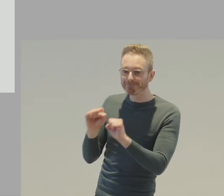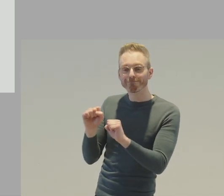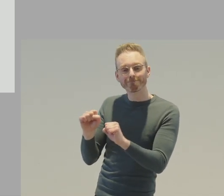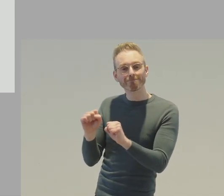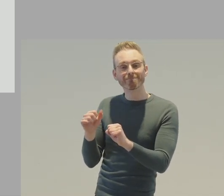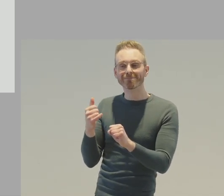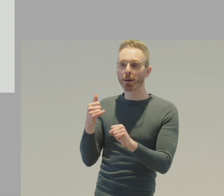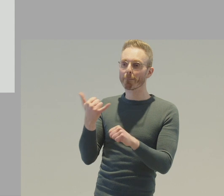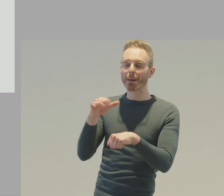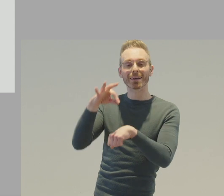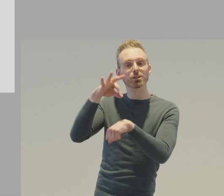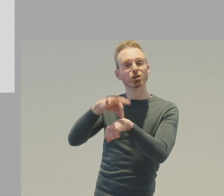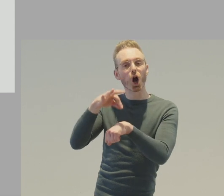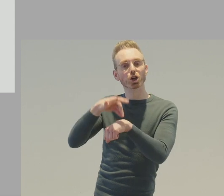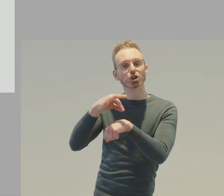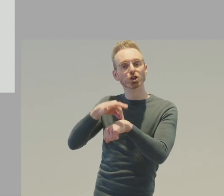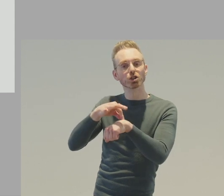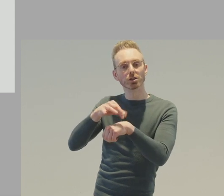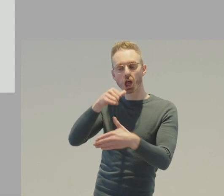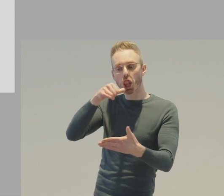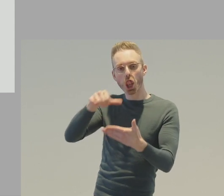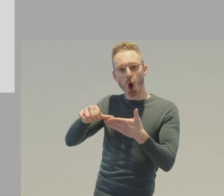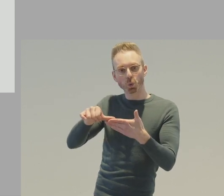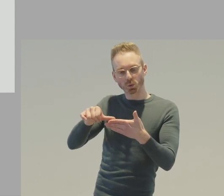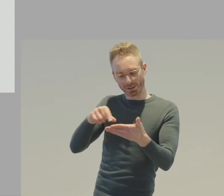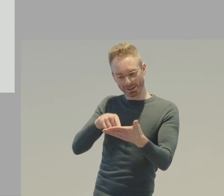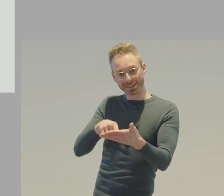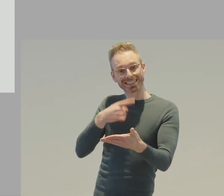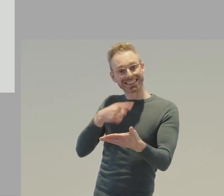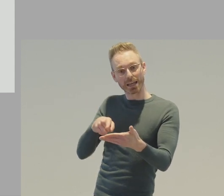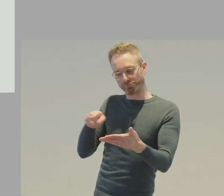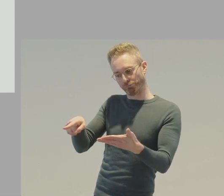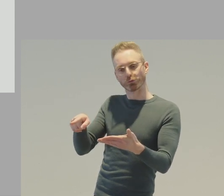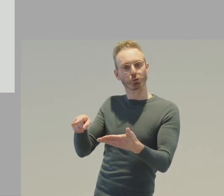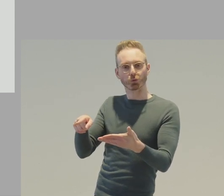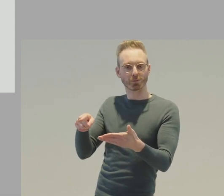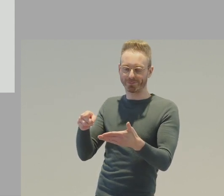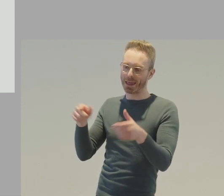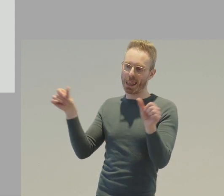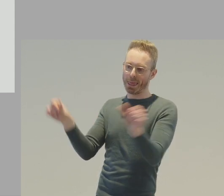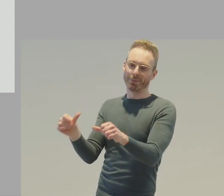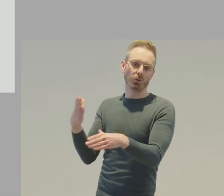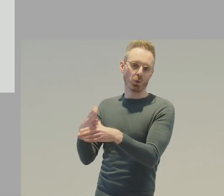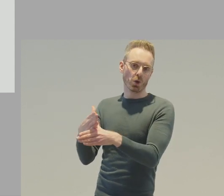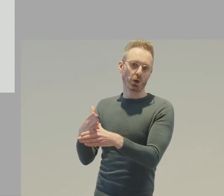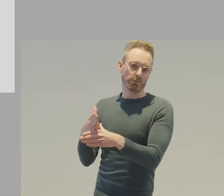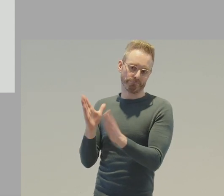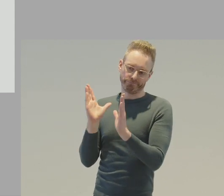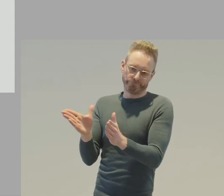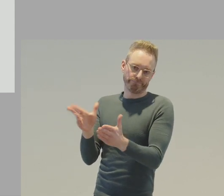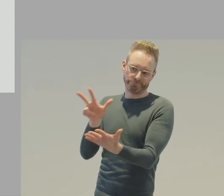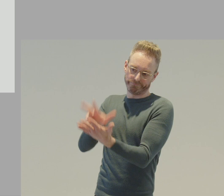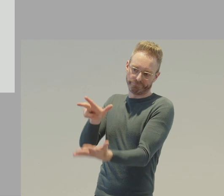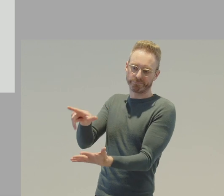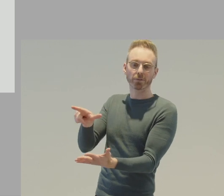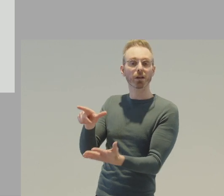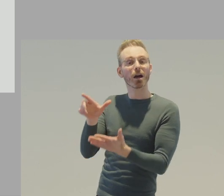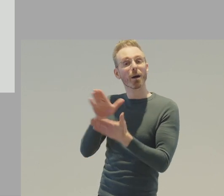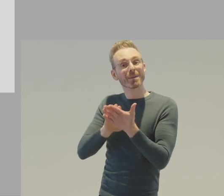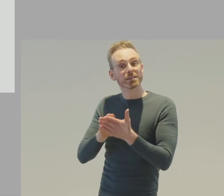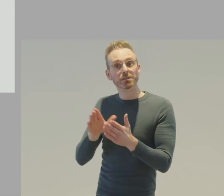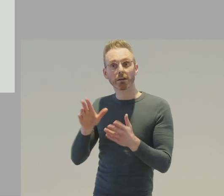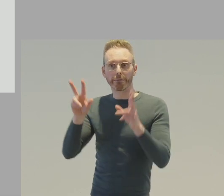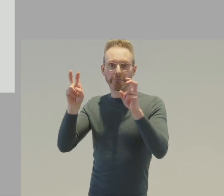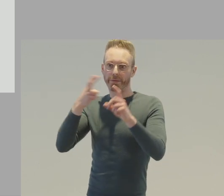have a doctor's note saying they have a limited capacity for work, so they can only work a certain amount, it doesn't mean you can't work at all. You can do a certain amount of work and it